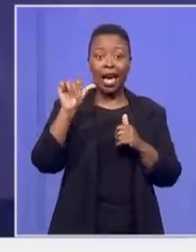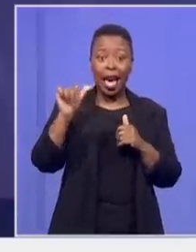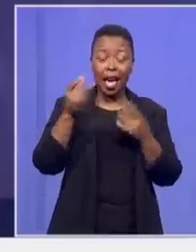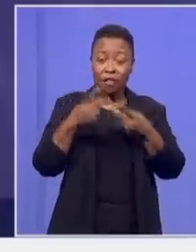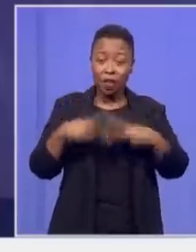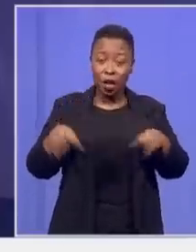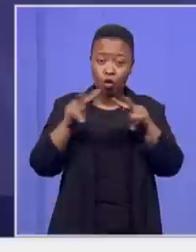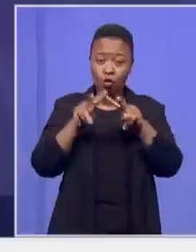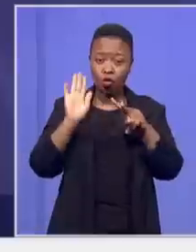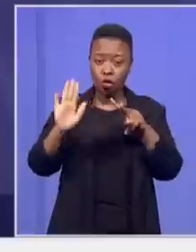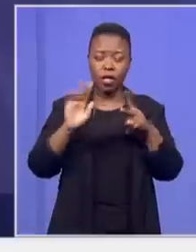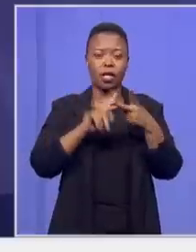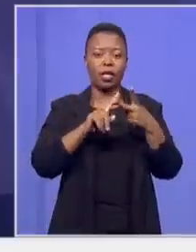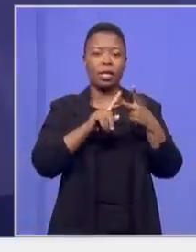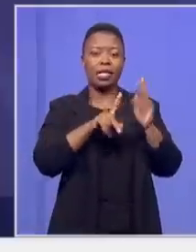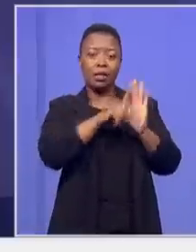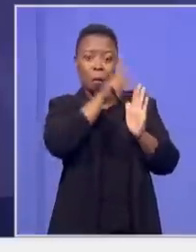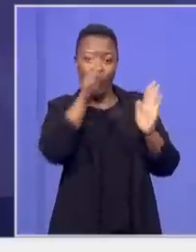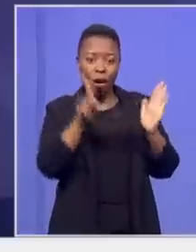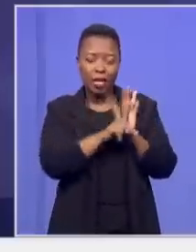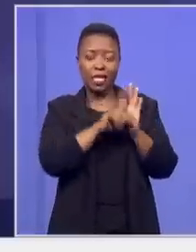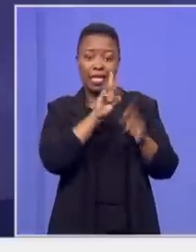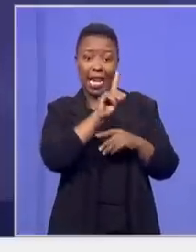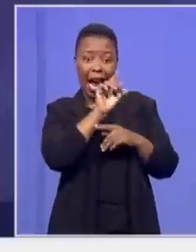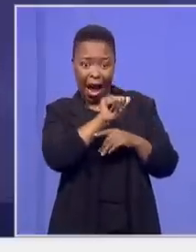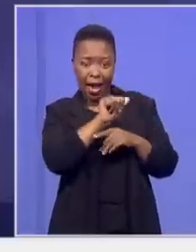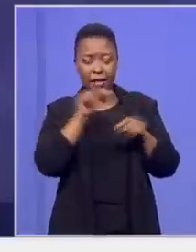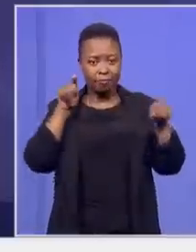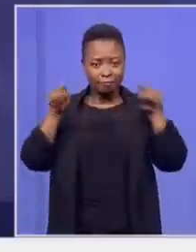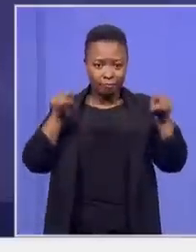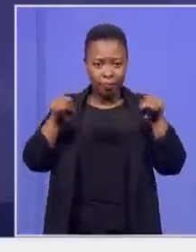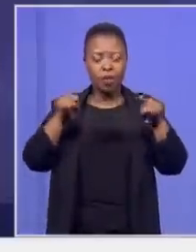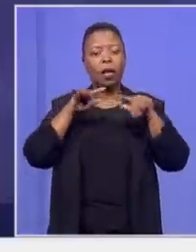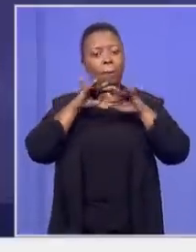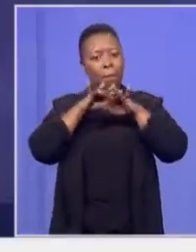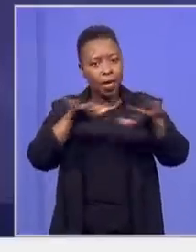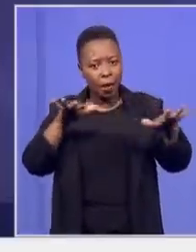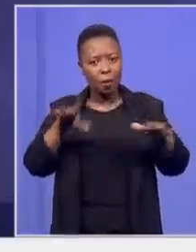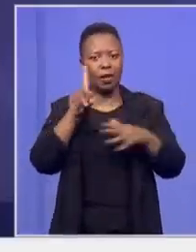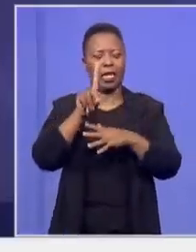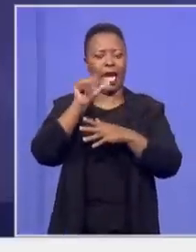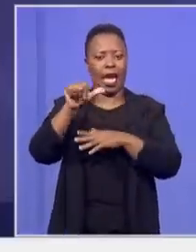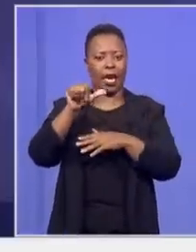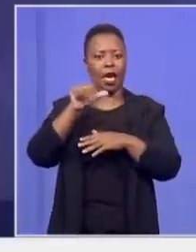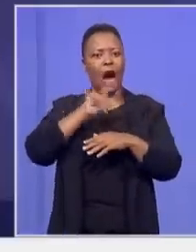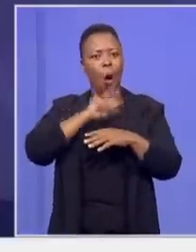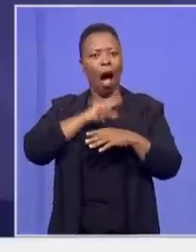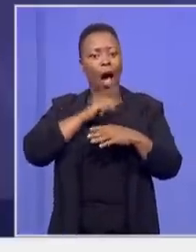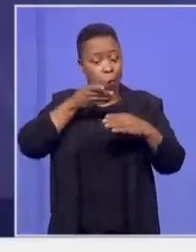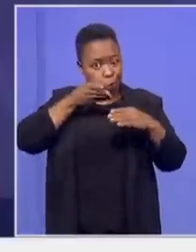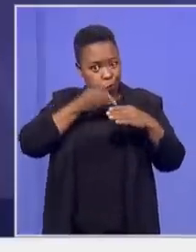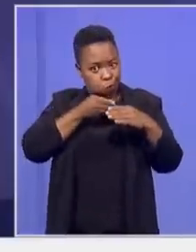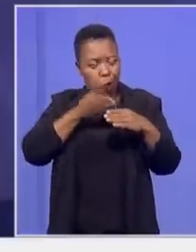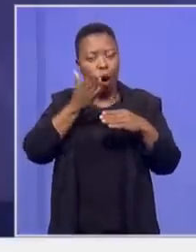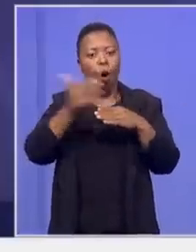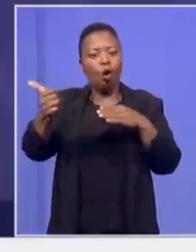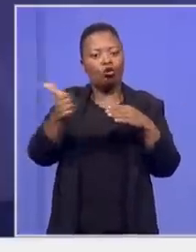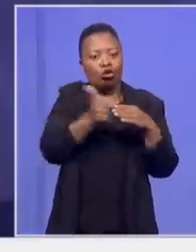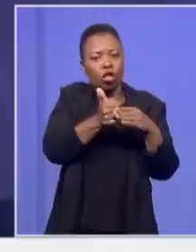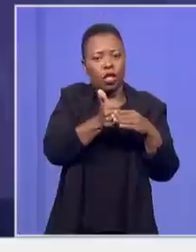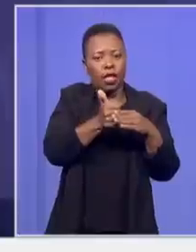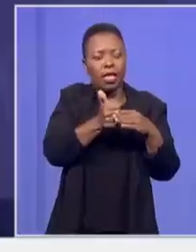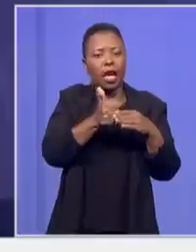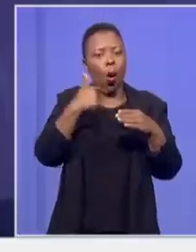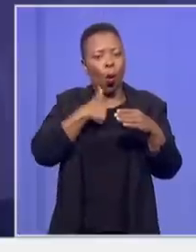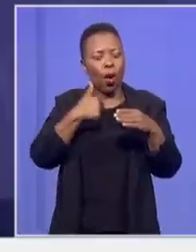DA policies, and most importantly, DA people that sit at the heart of such coalition government, we have an excellent